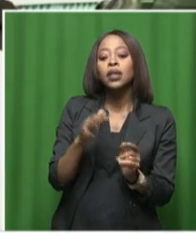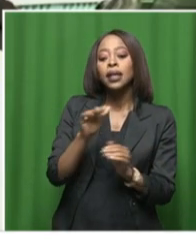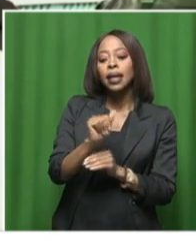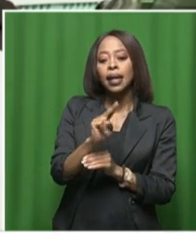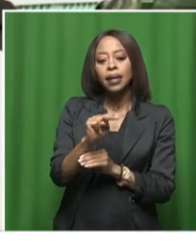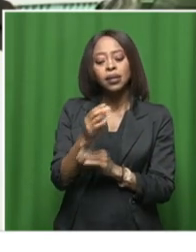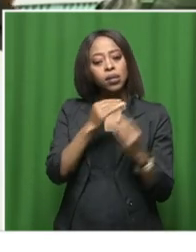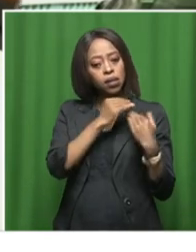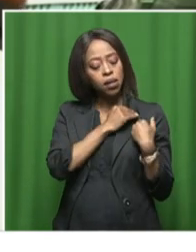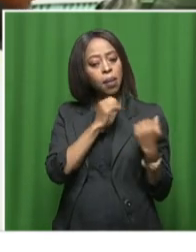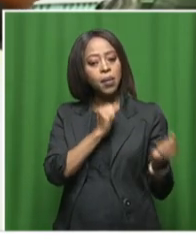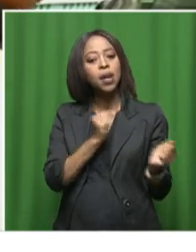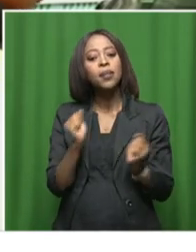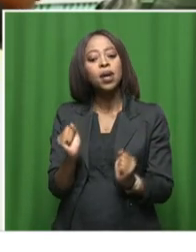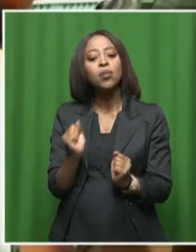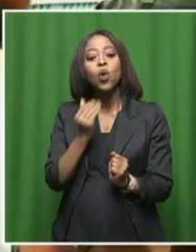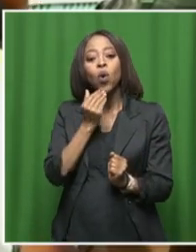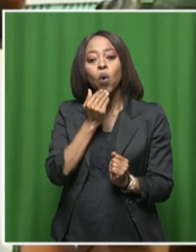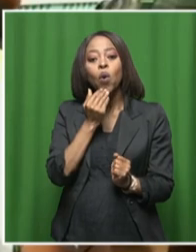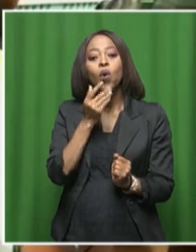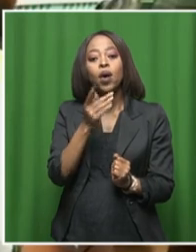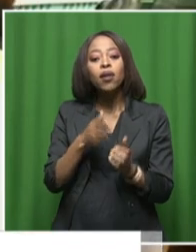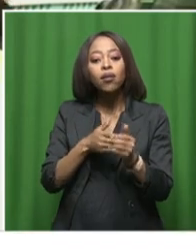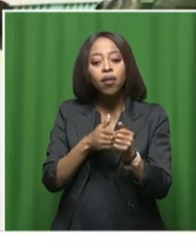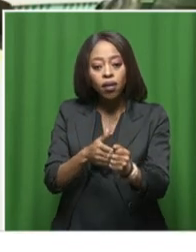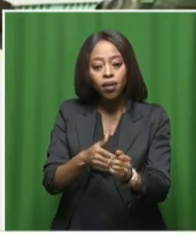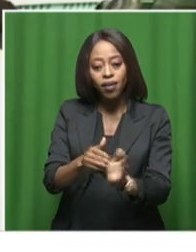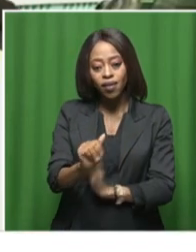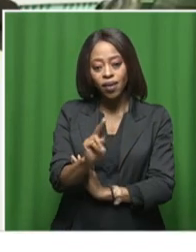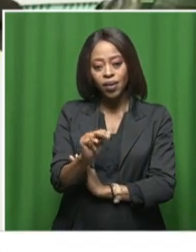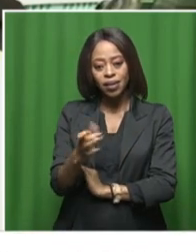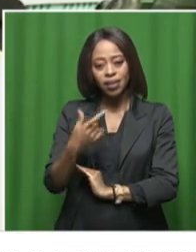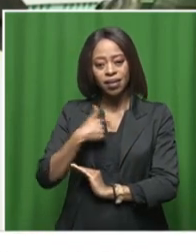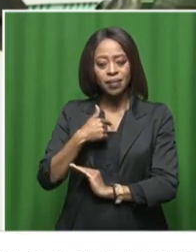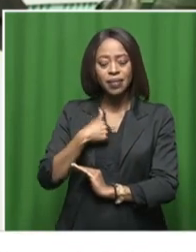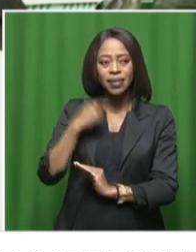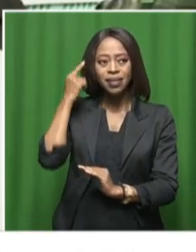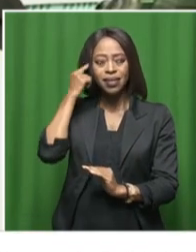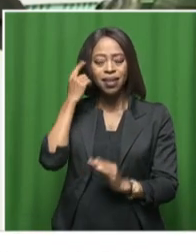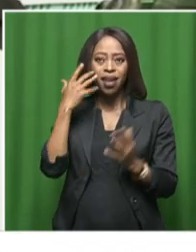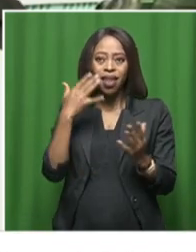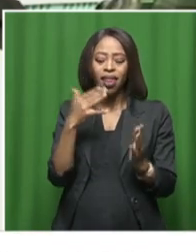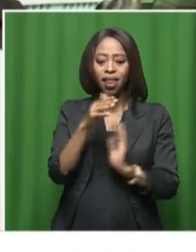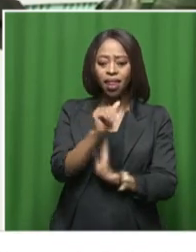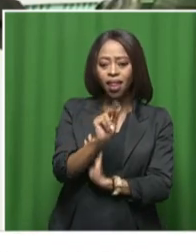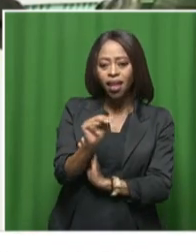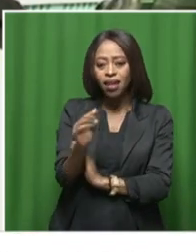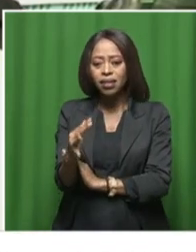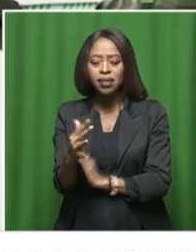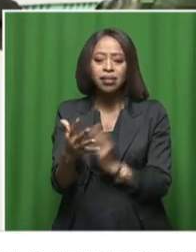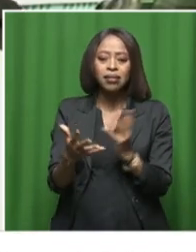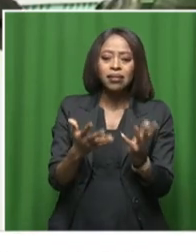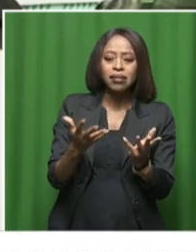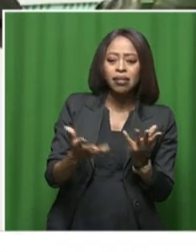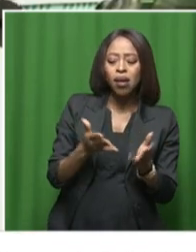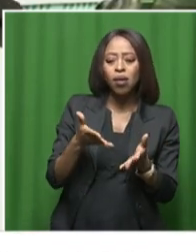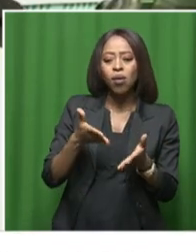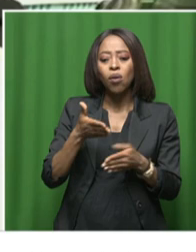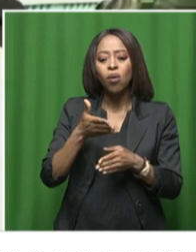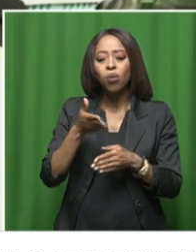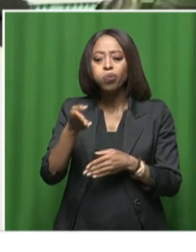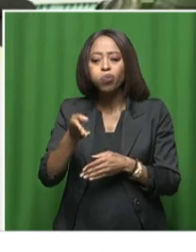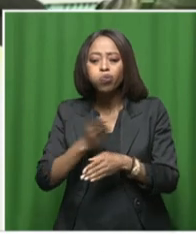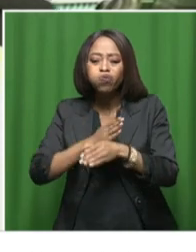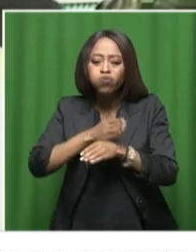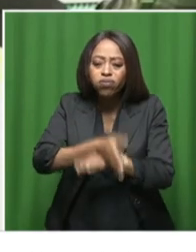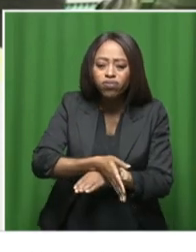is still safe in the hands of the ANC leadership. I don't subscribe to the idea that the ANC has been here for 20,